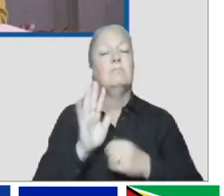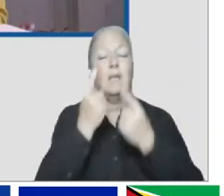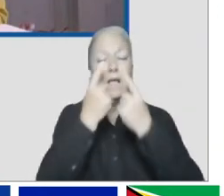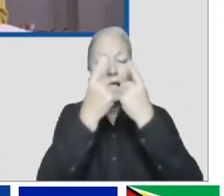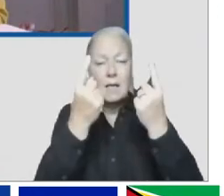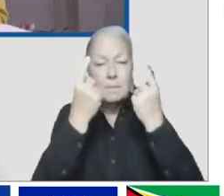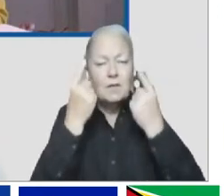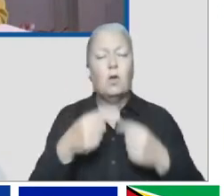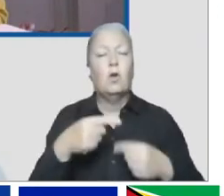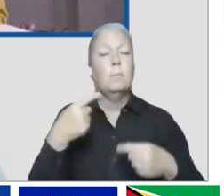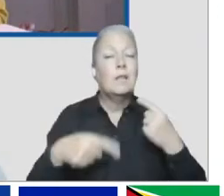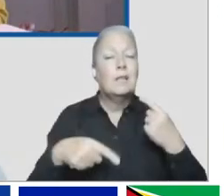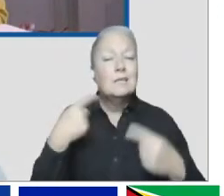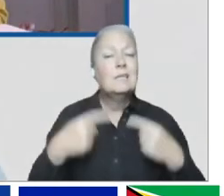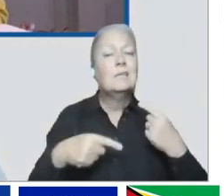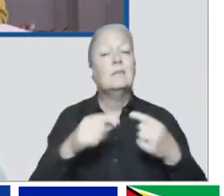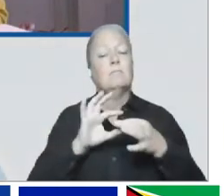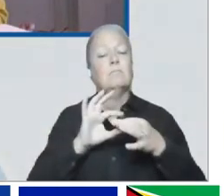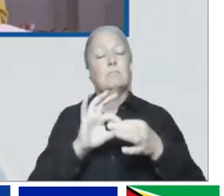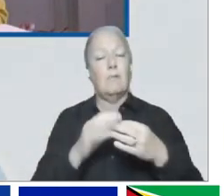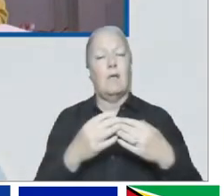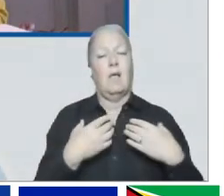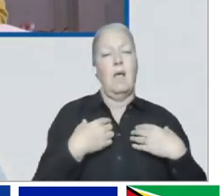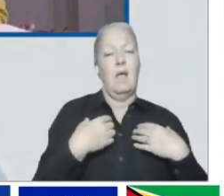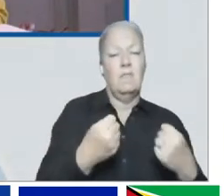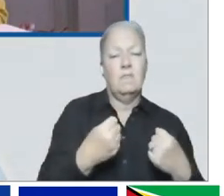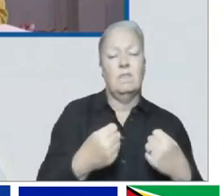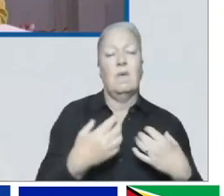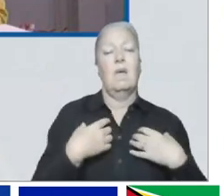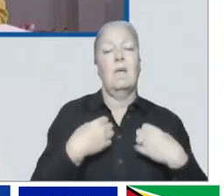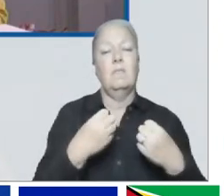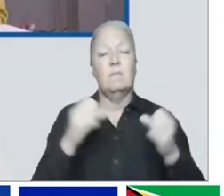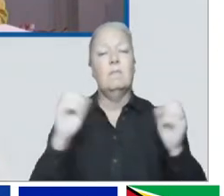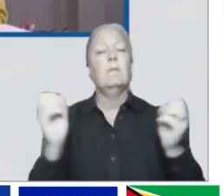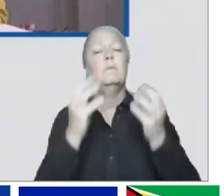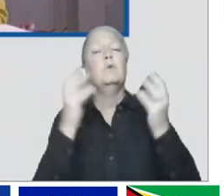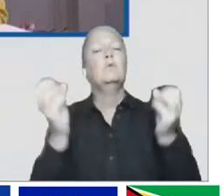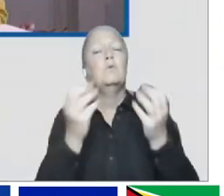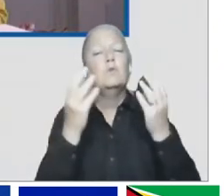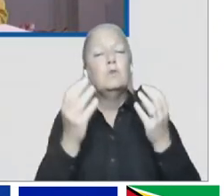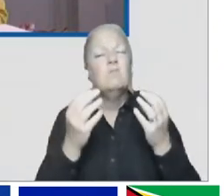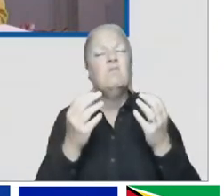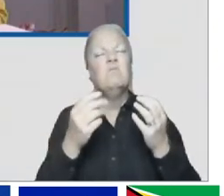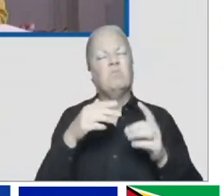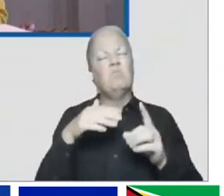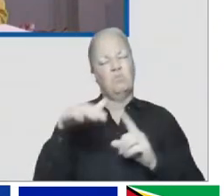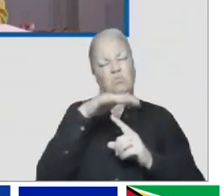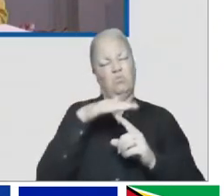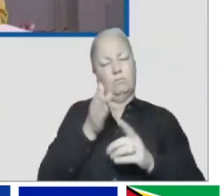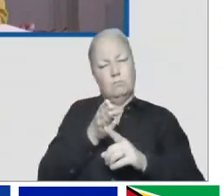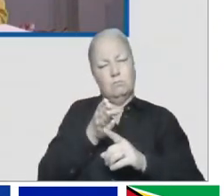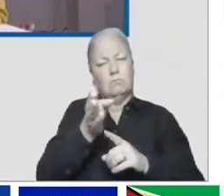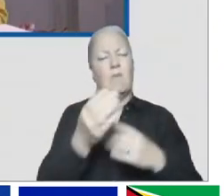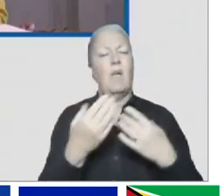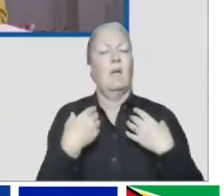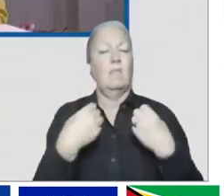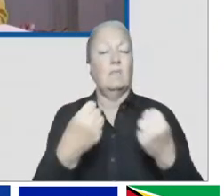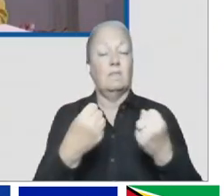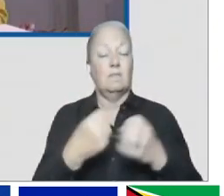health emergencies, and other aspects of the health scene. And I'm very grateful and very glad to